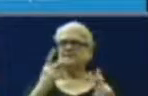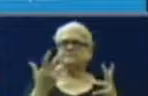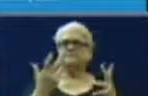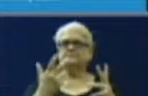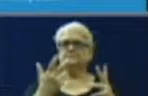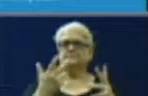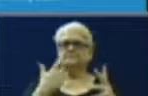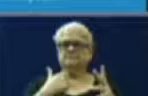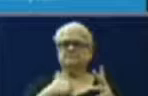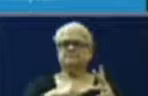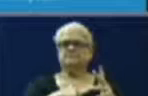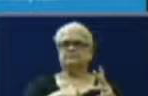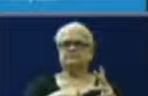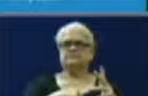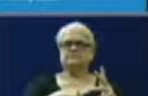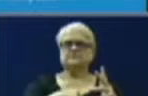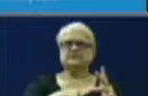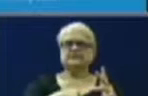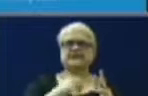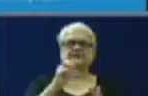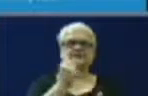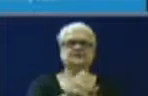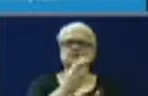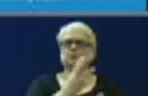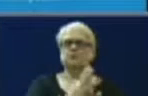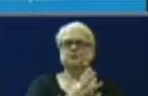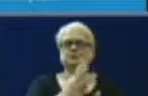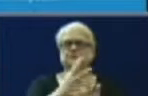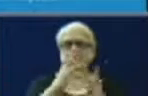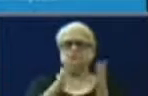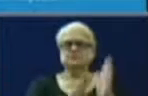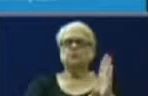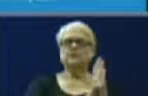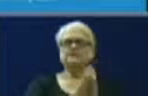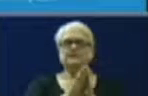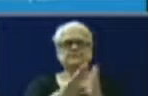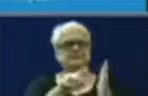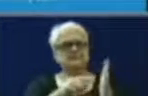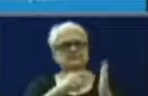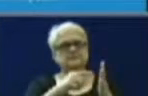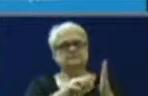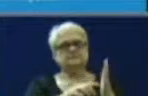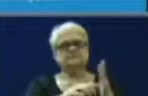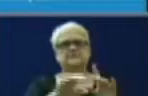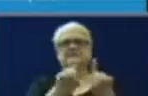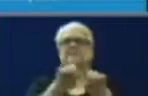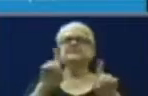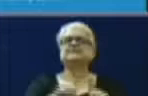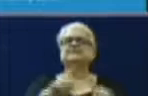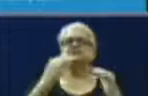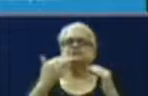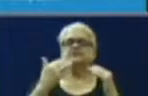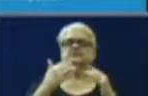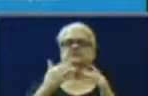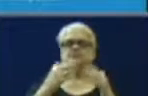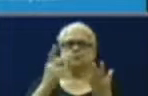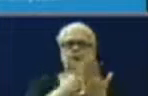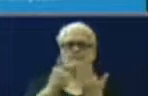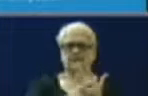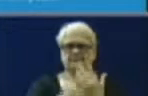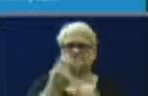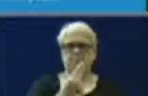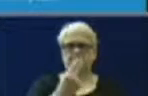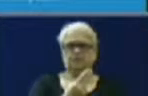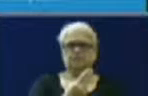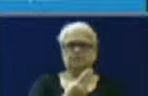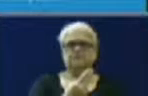our ADPPs and social workers, these are the district level programs that we utilize to